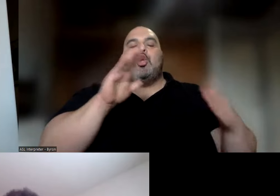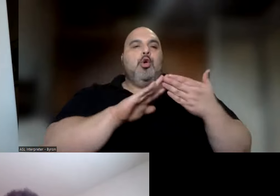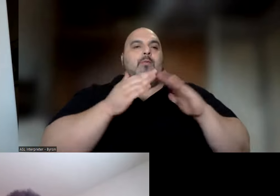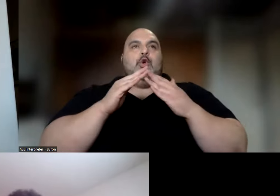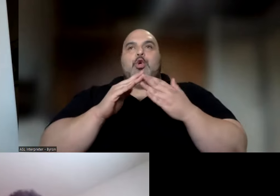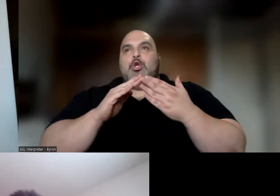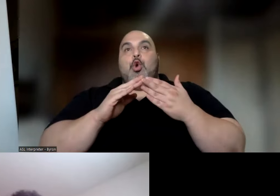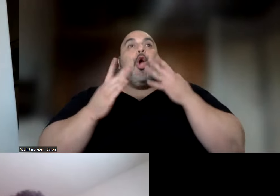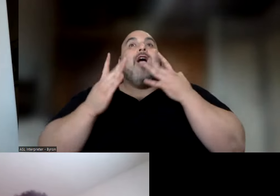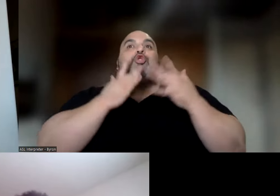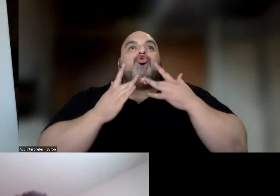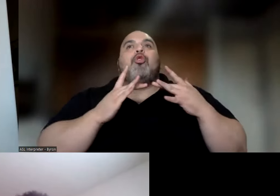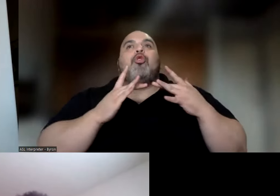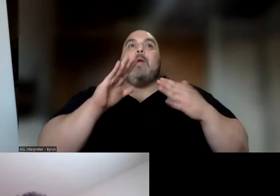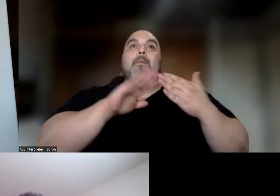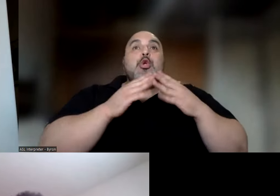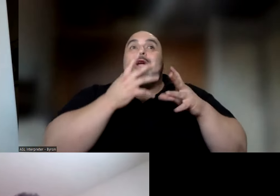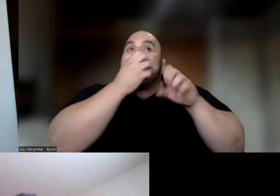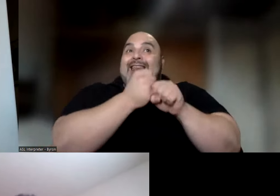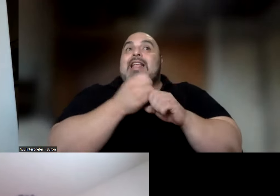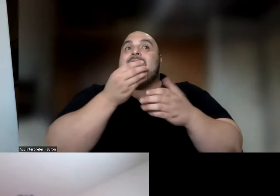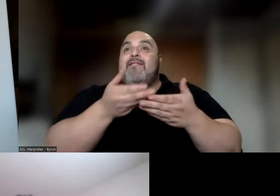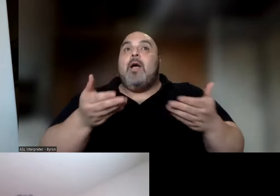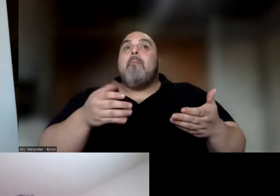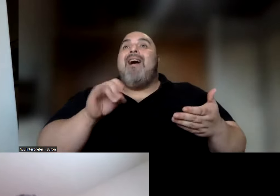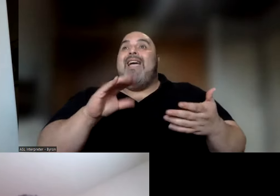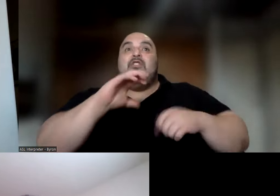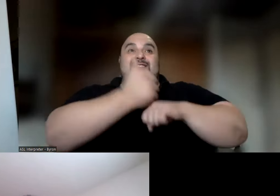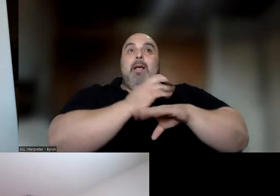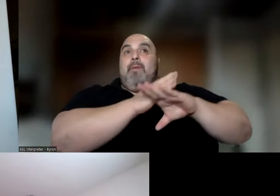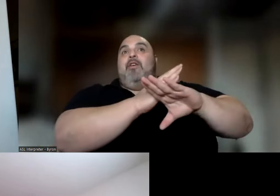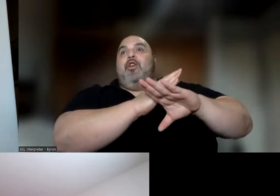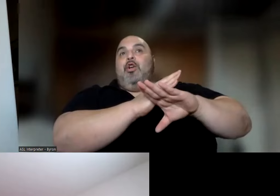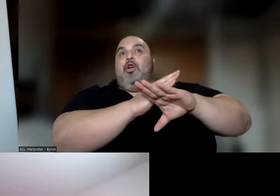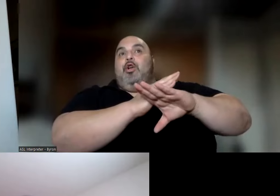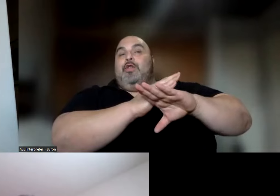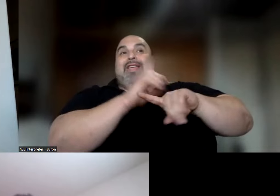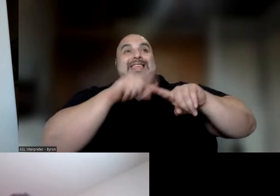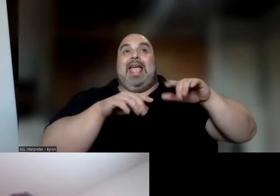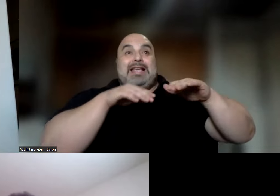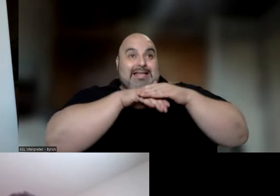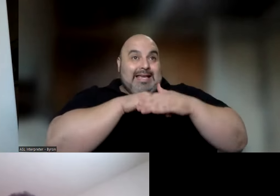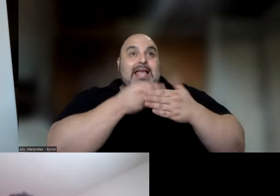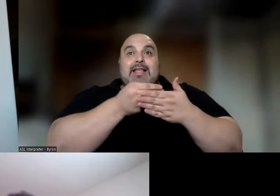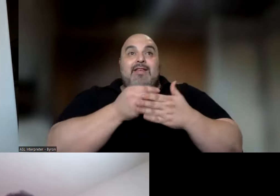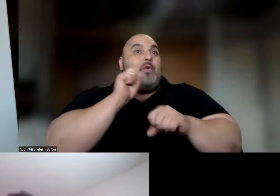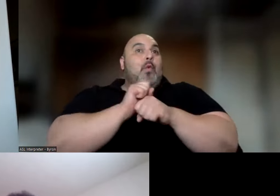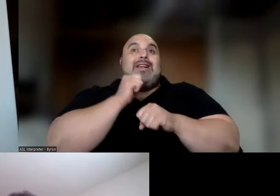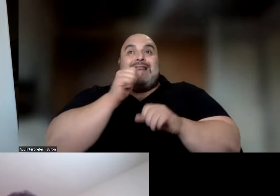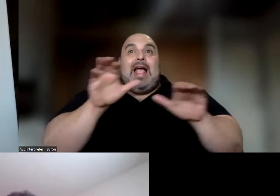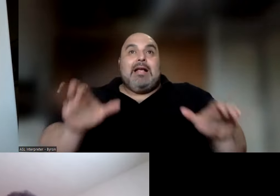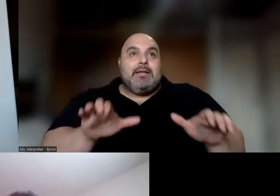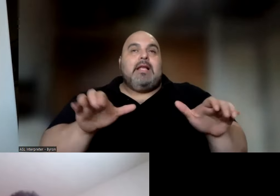underserved communities are getting these funds, but if there's a barrier from them getting these funds, then the work is not being done. And it